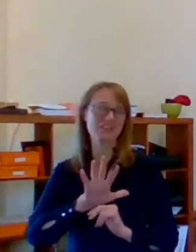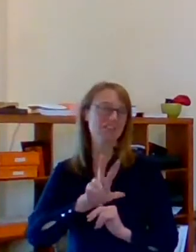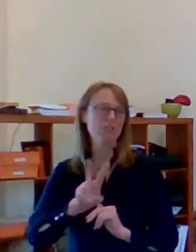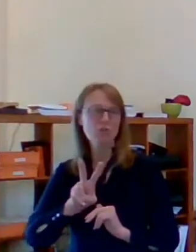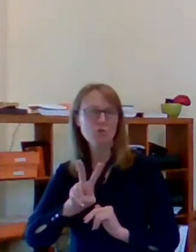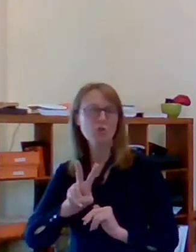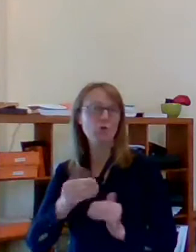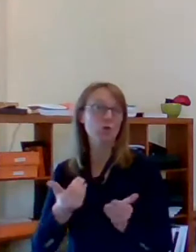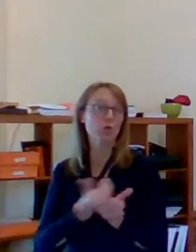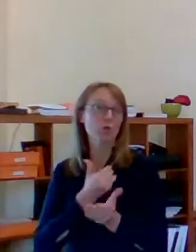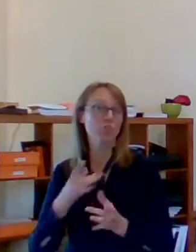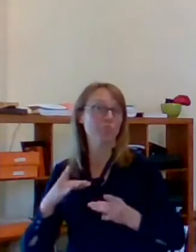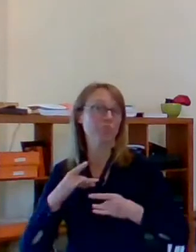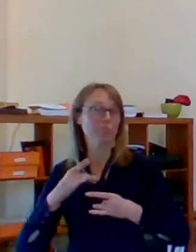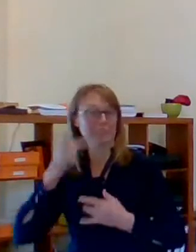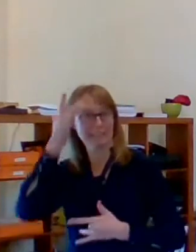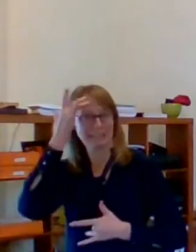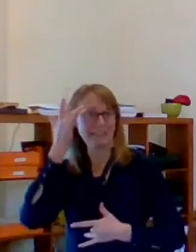days.